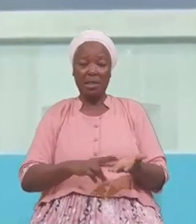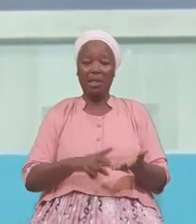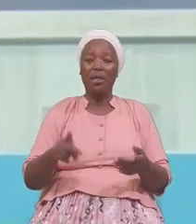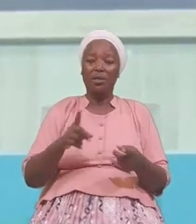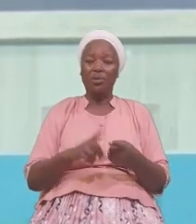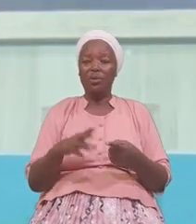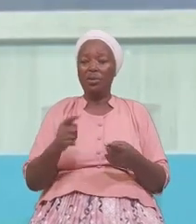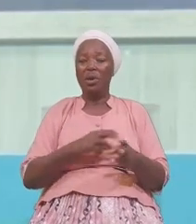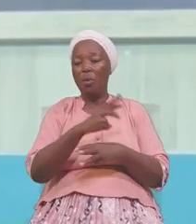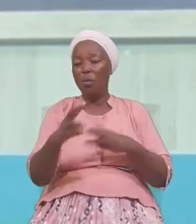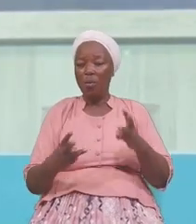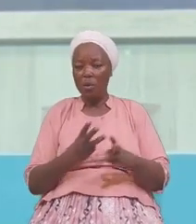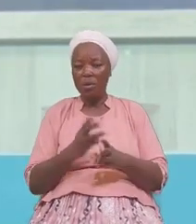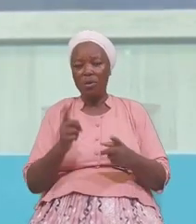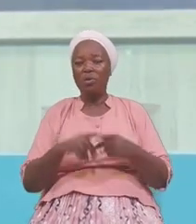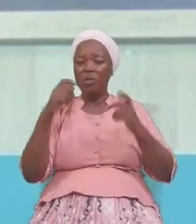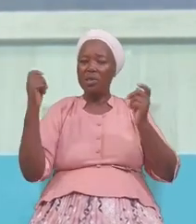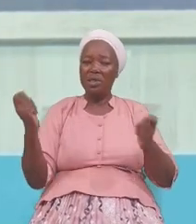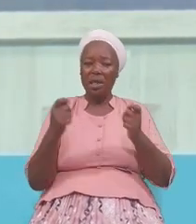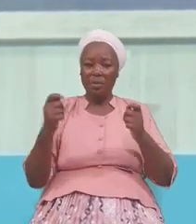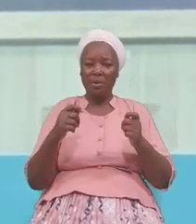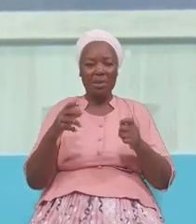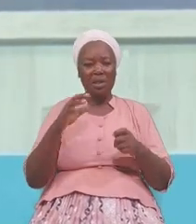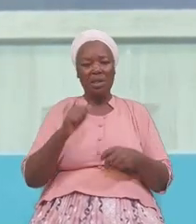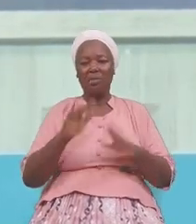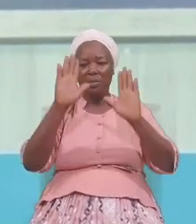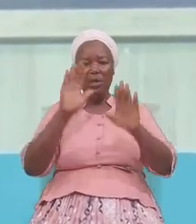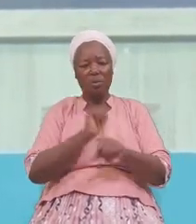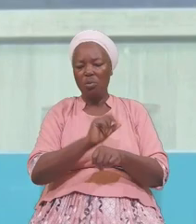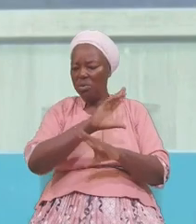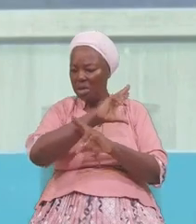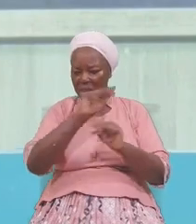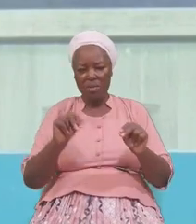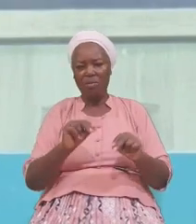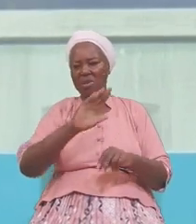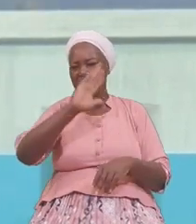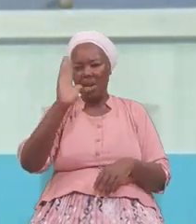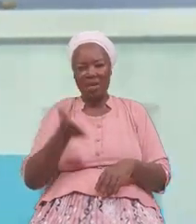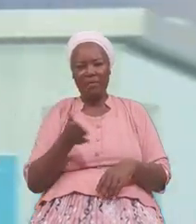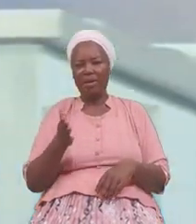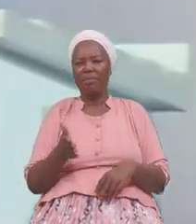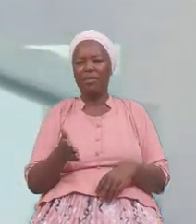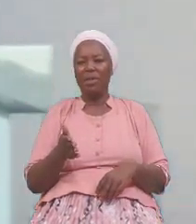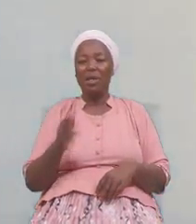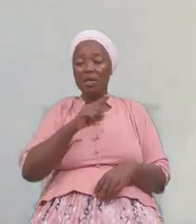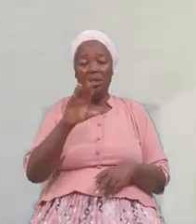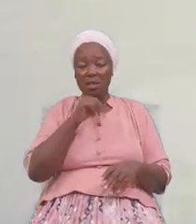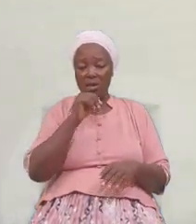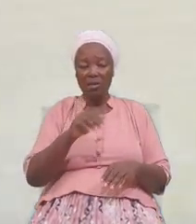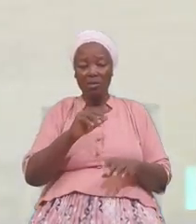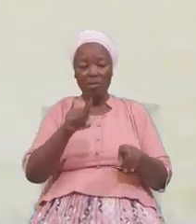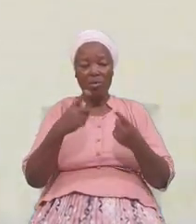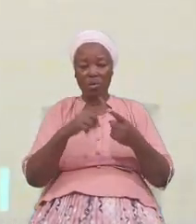of the world, to celebrate his miracle. No. He didn't go to idol